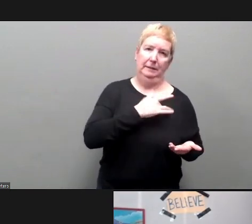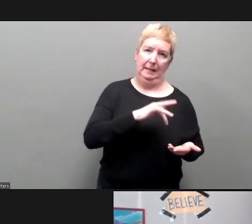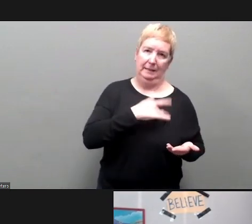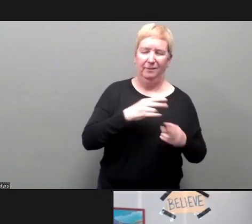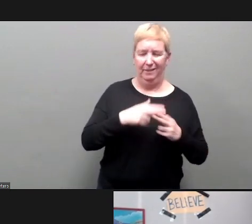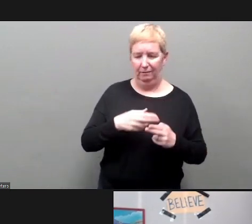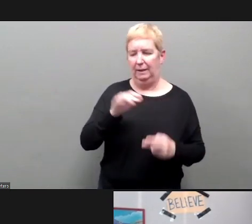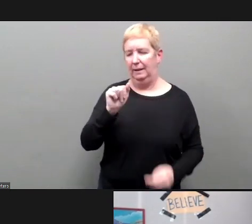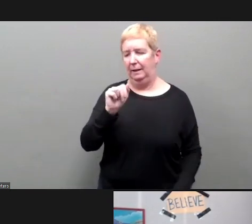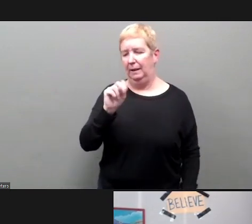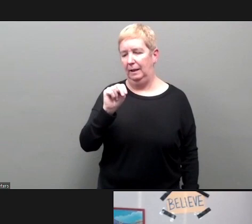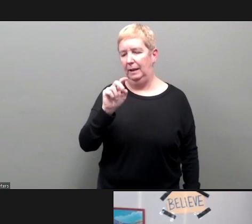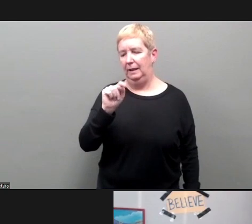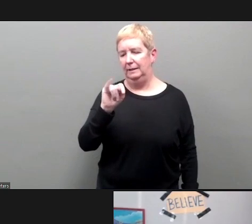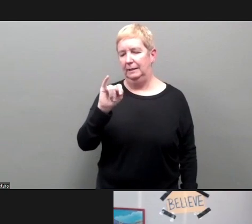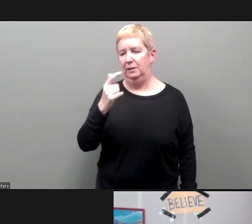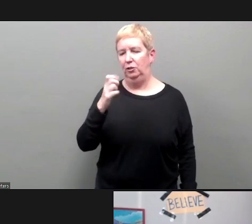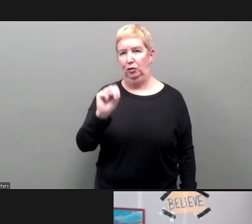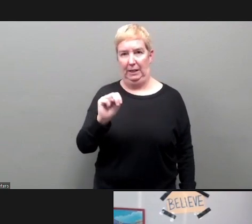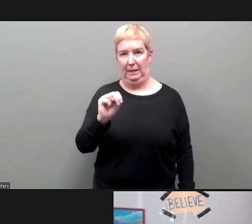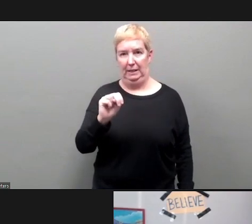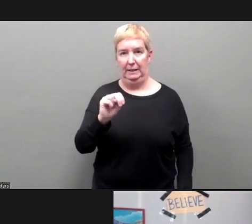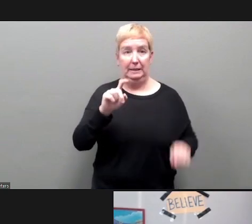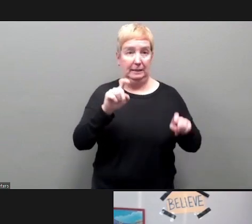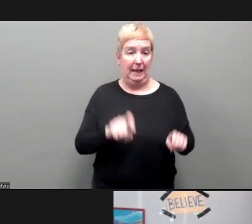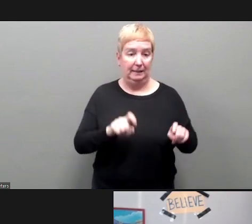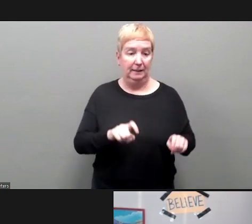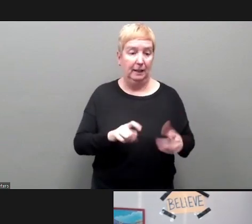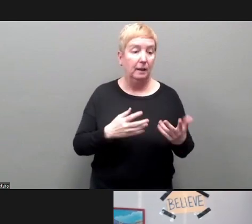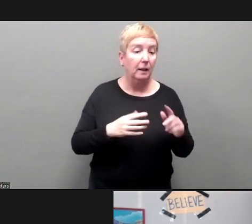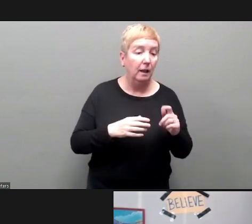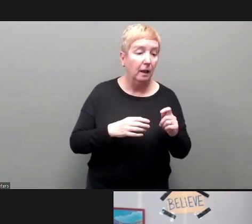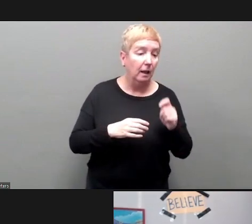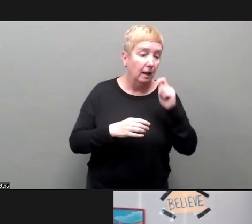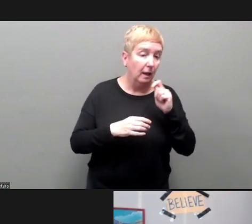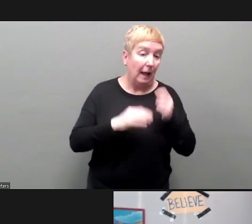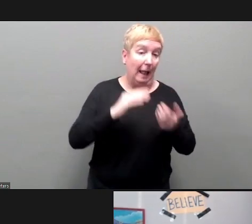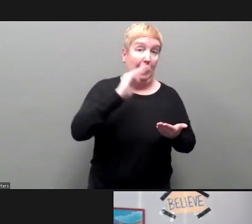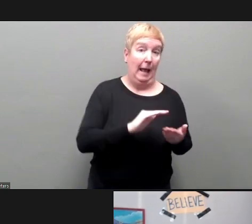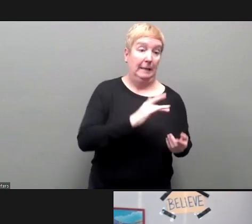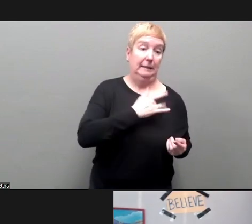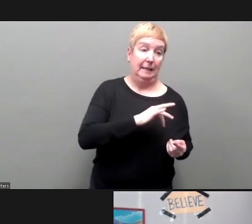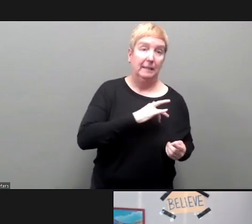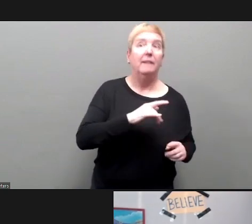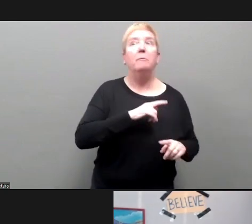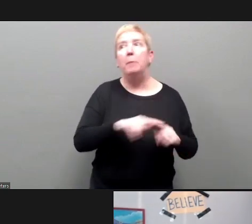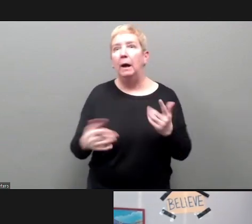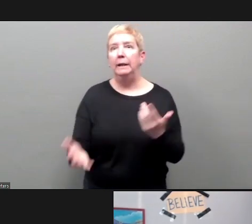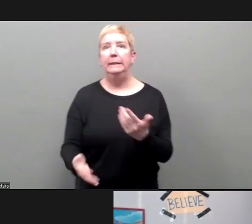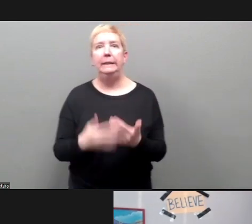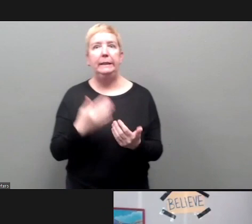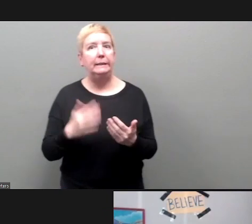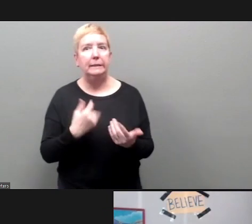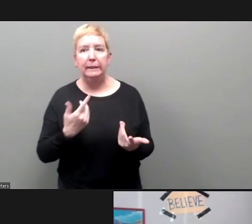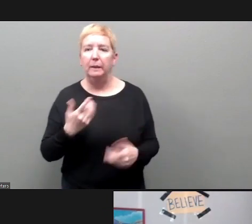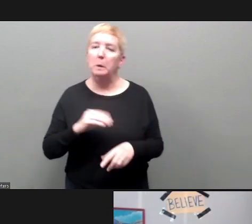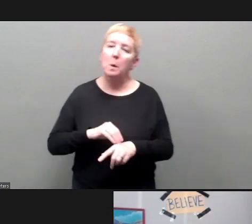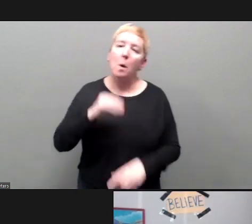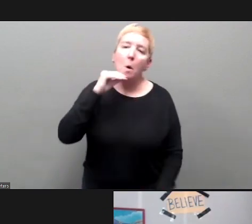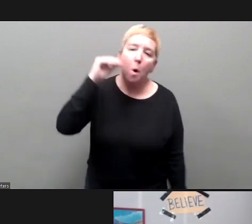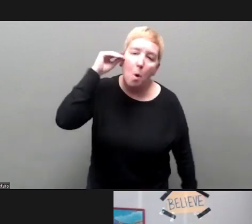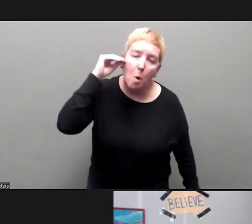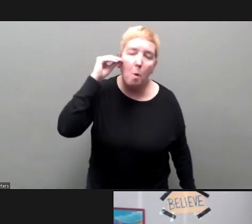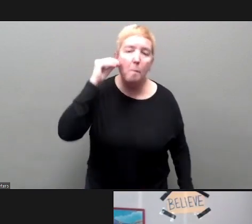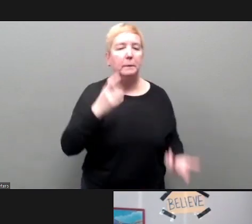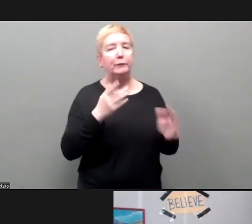testing, it is offset by it's really accessible. It's way less expensive, way more accessible to